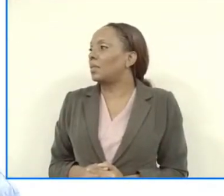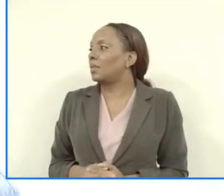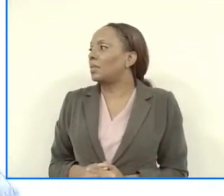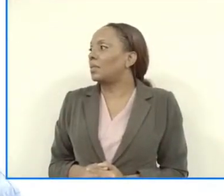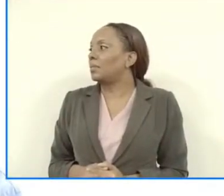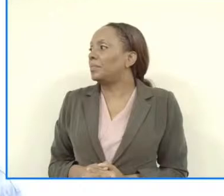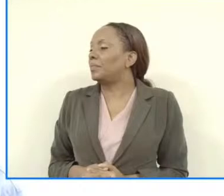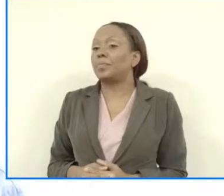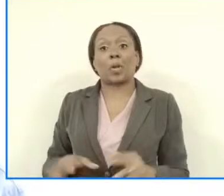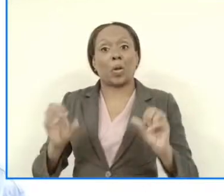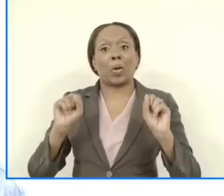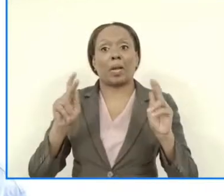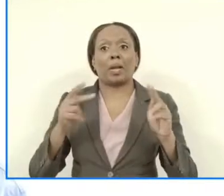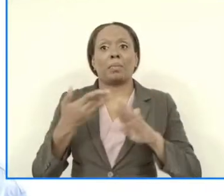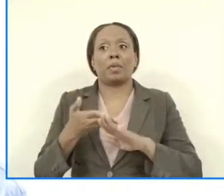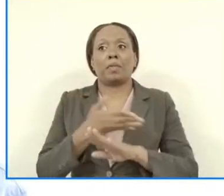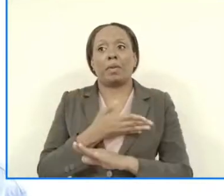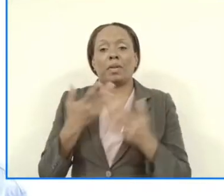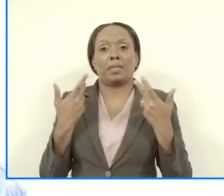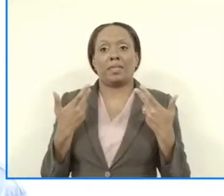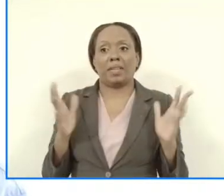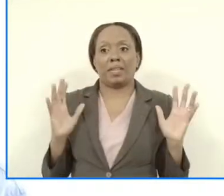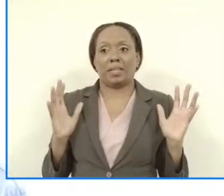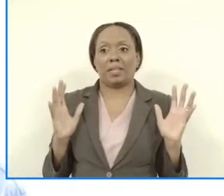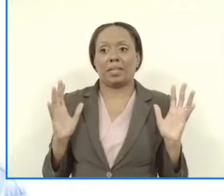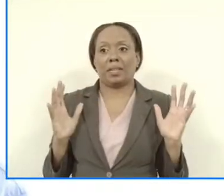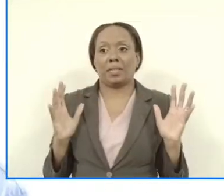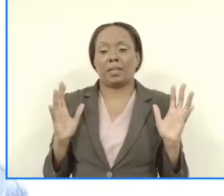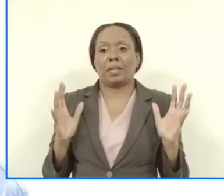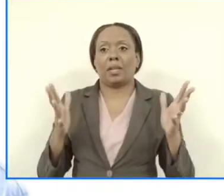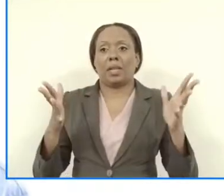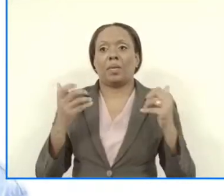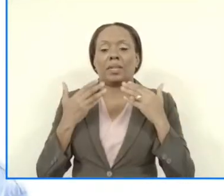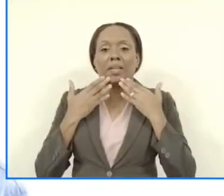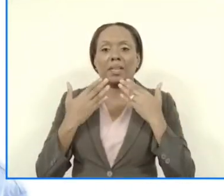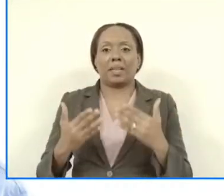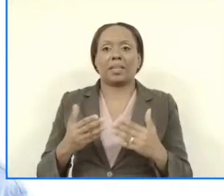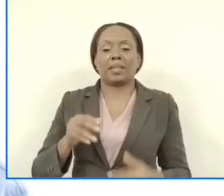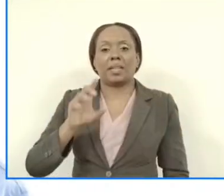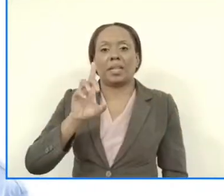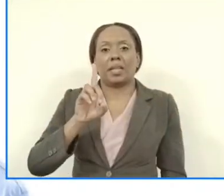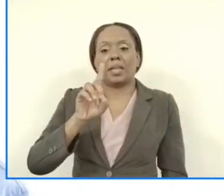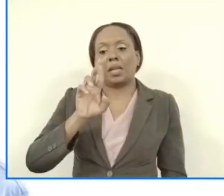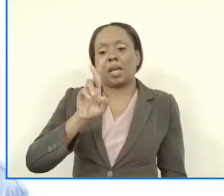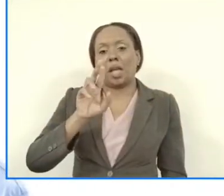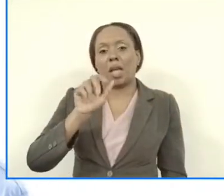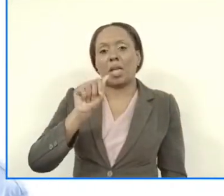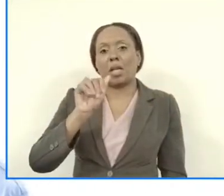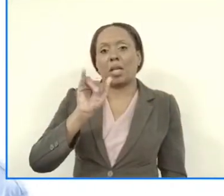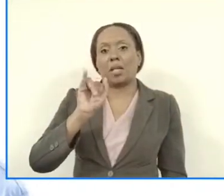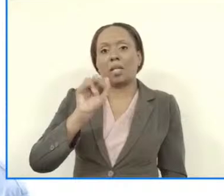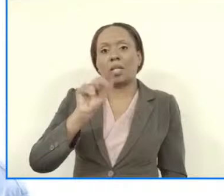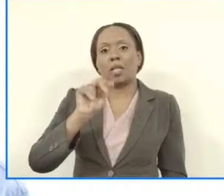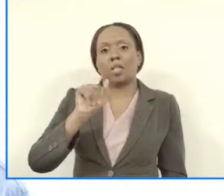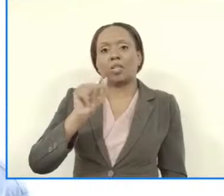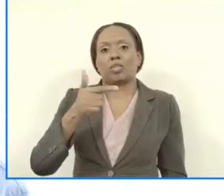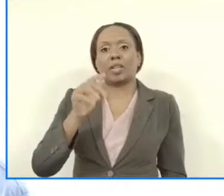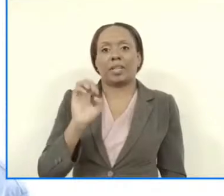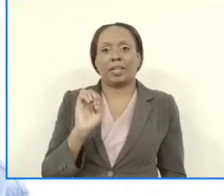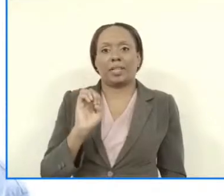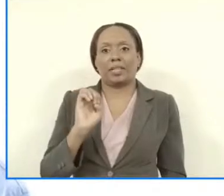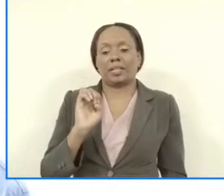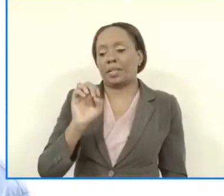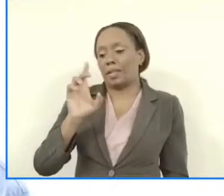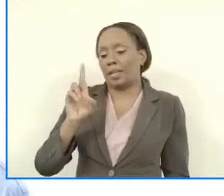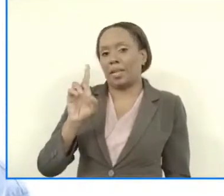wrap up, I just want to thank the Drainage Division in the Ministry of Public Works, and